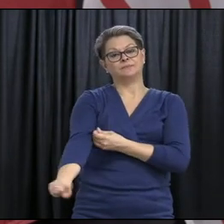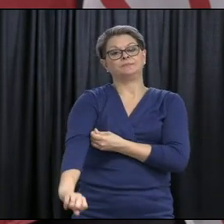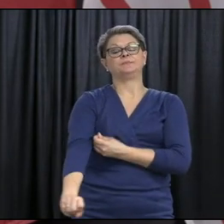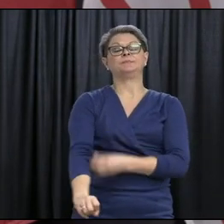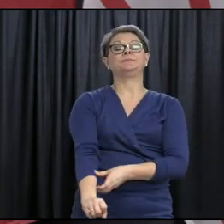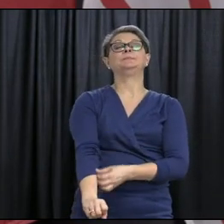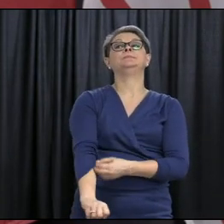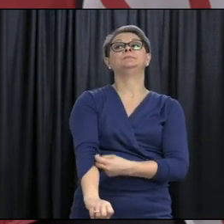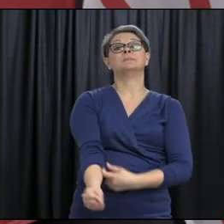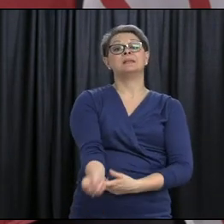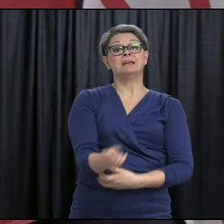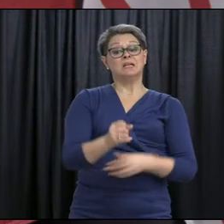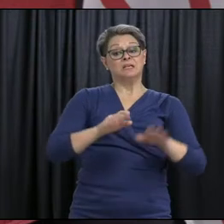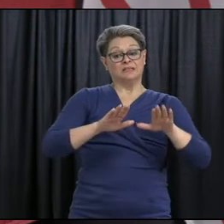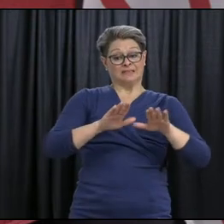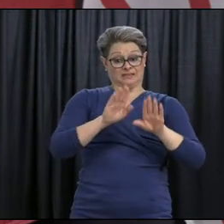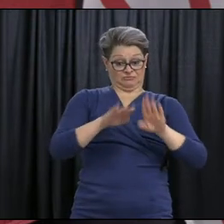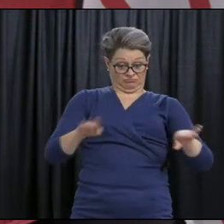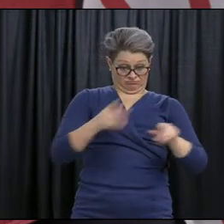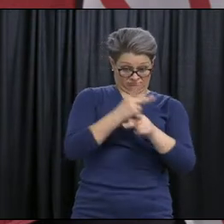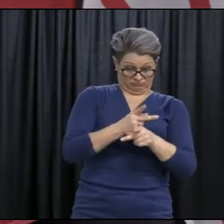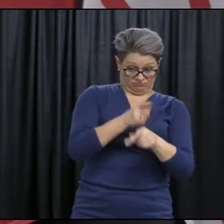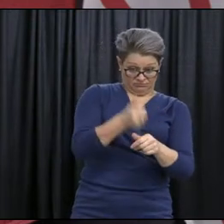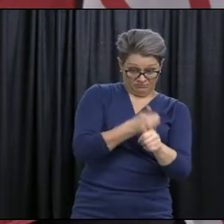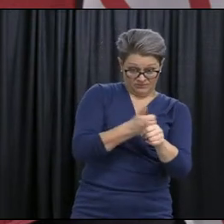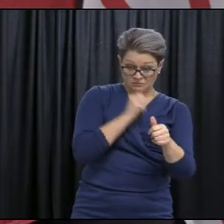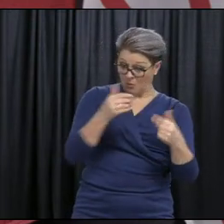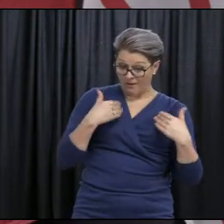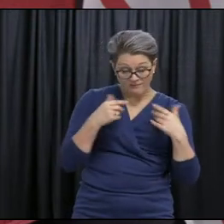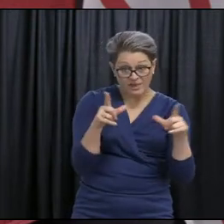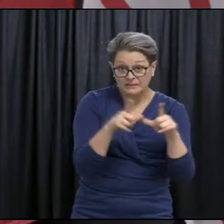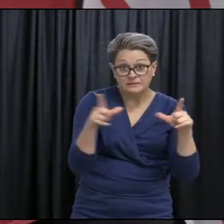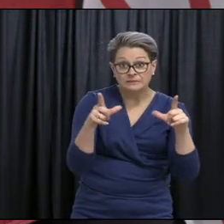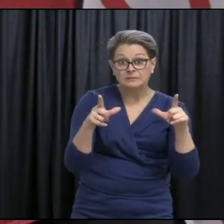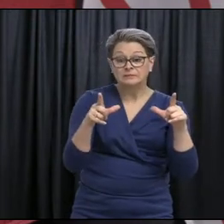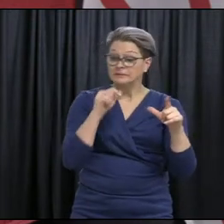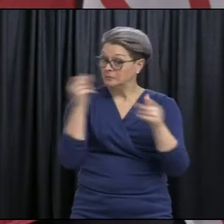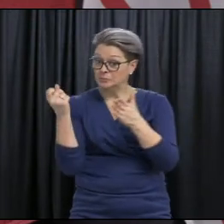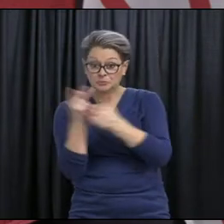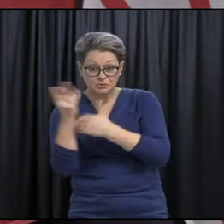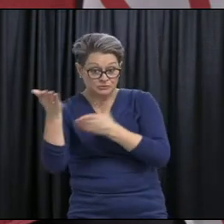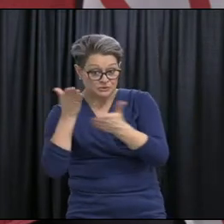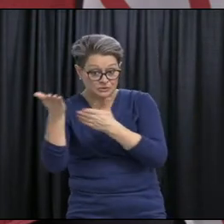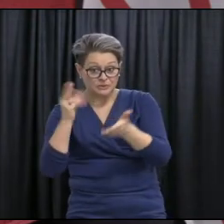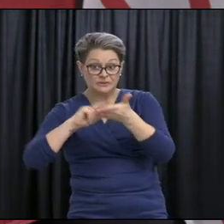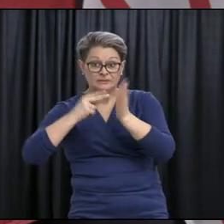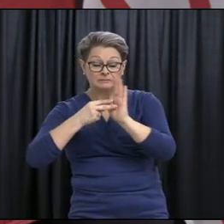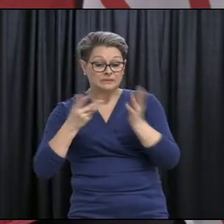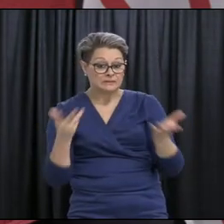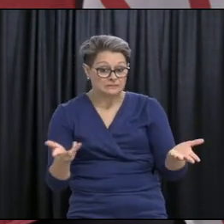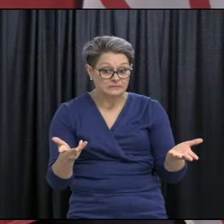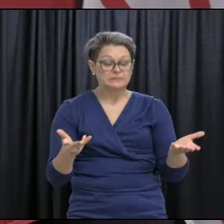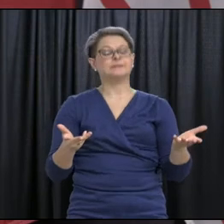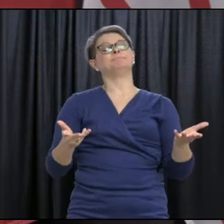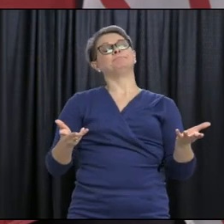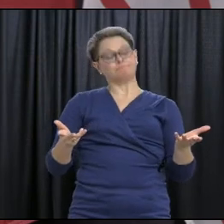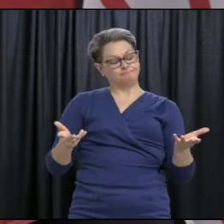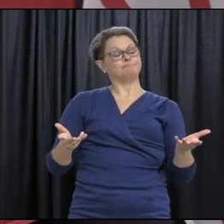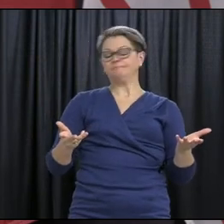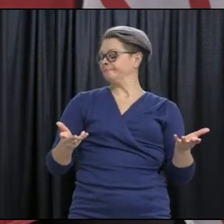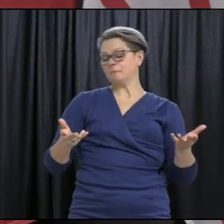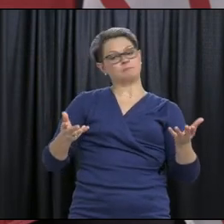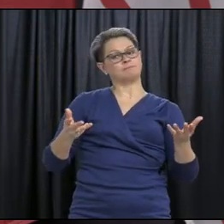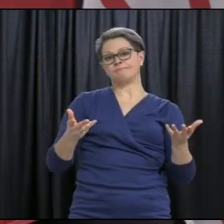because unregulated childcare does not operate as a licensed or approved service, under our legislation, we have